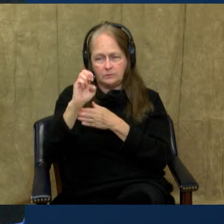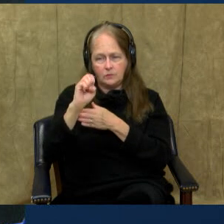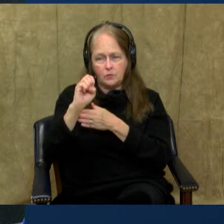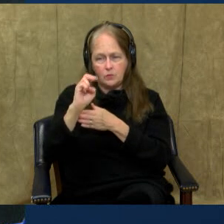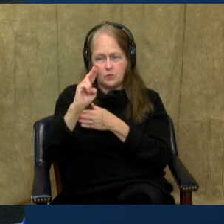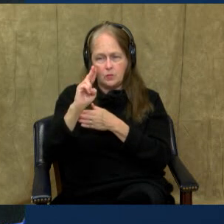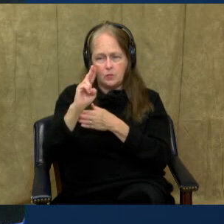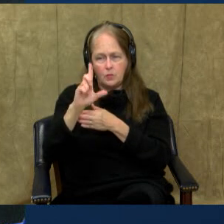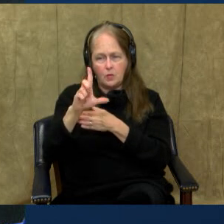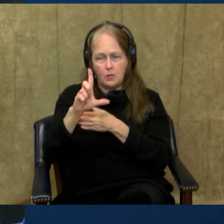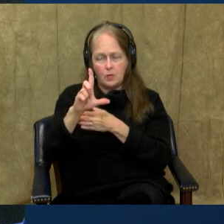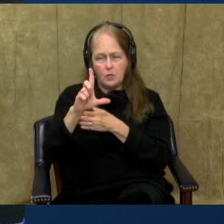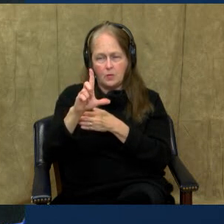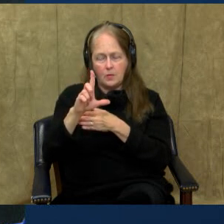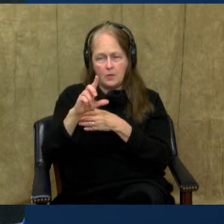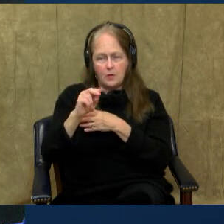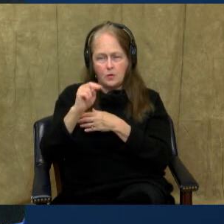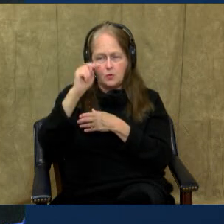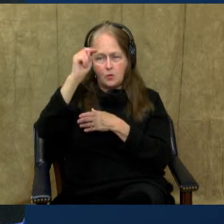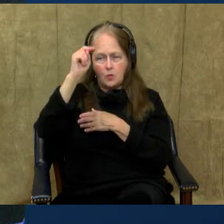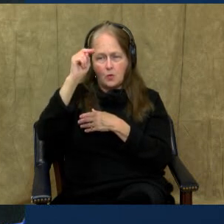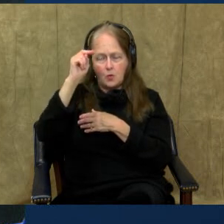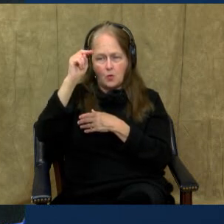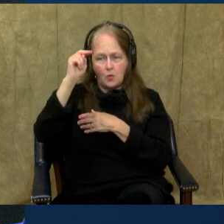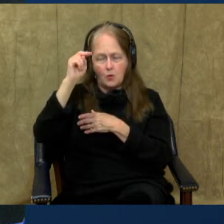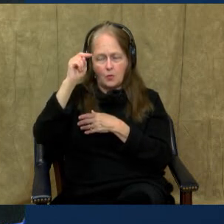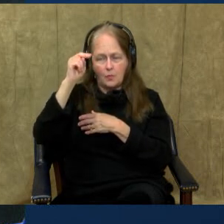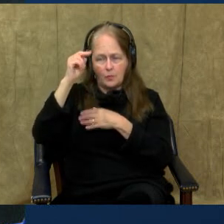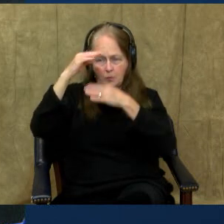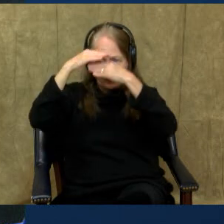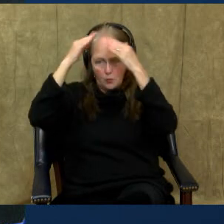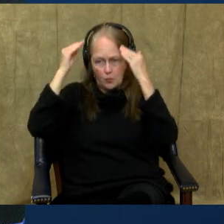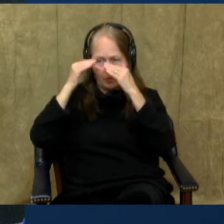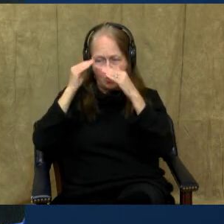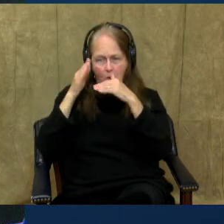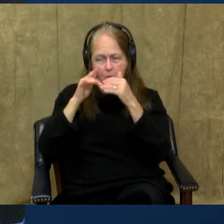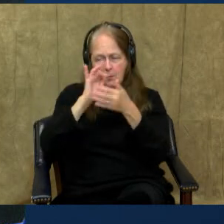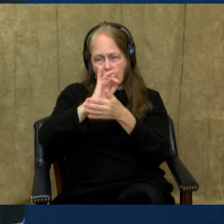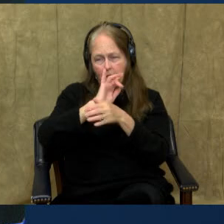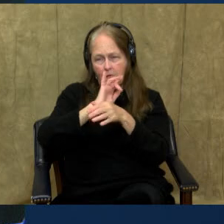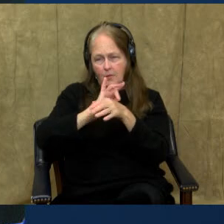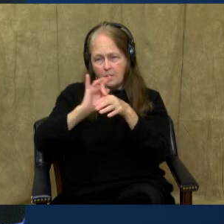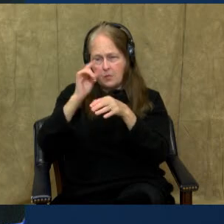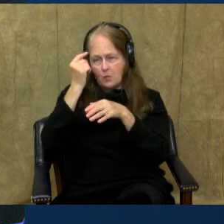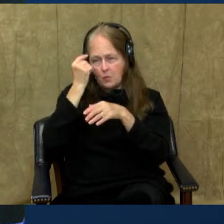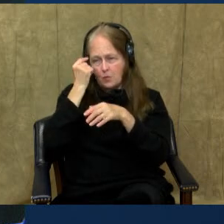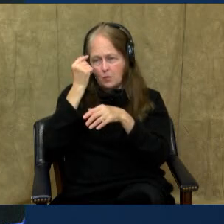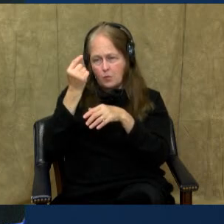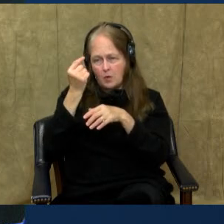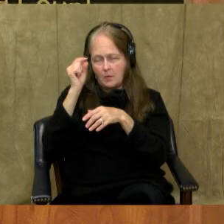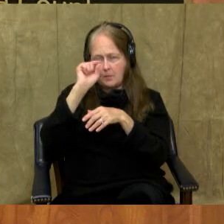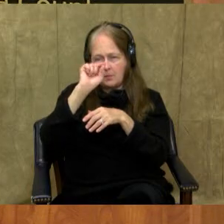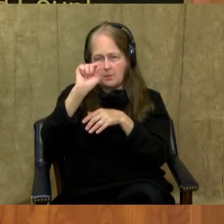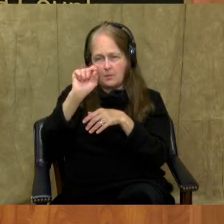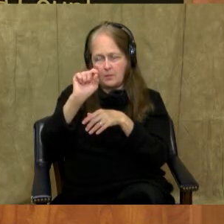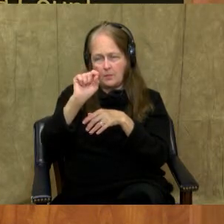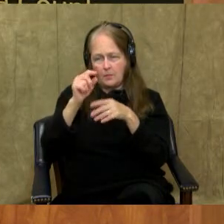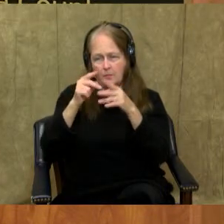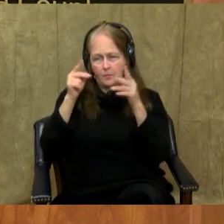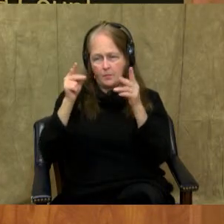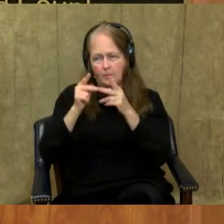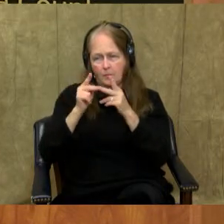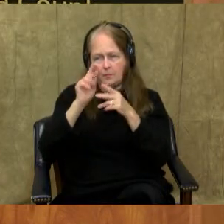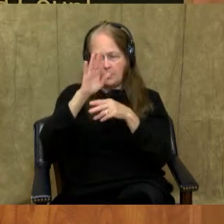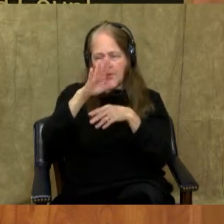up. But if you look at North Korea, it's almost a blank slate, except for this one dot, and that's the location of